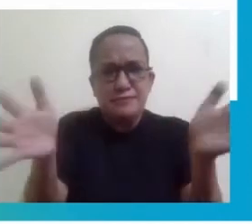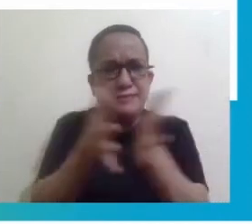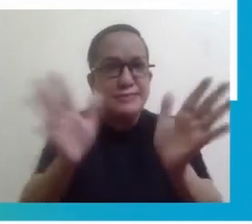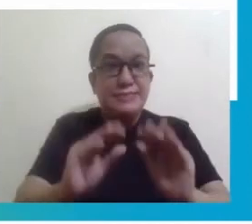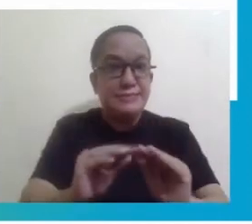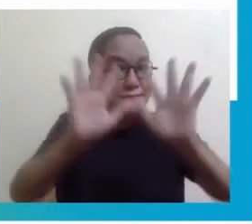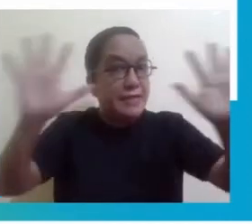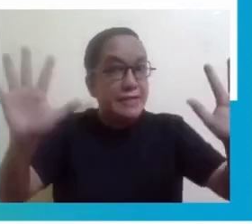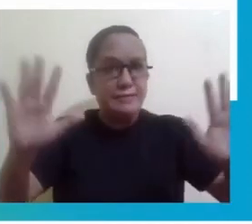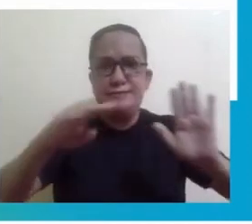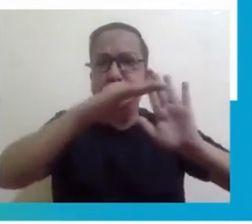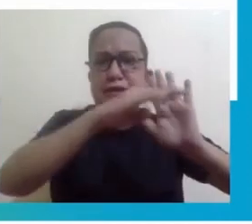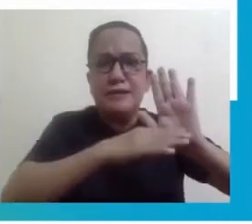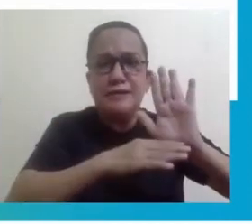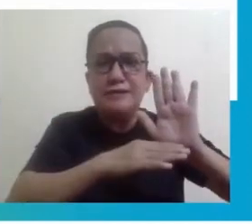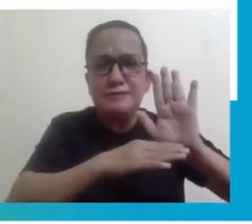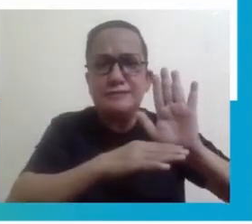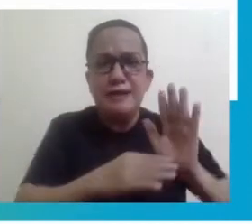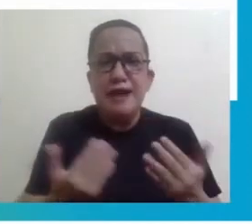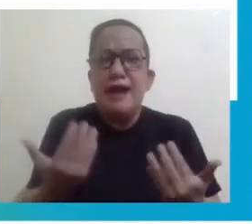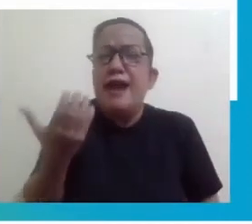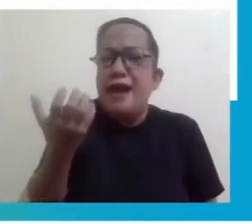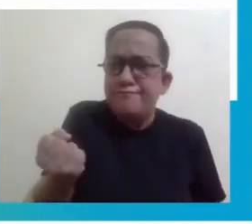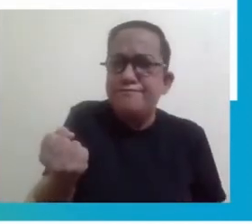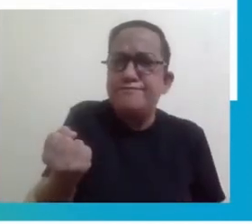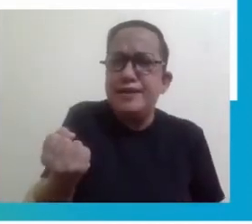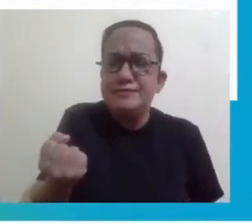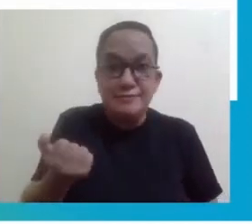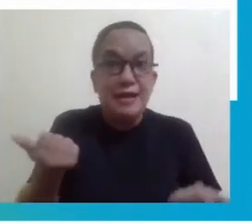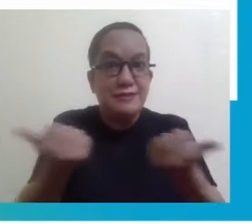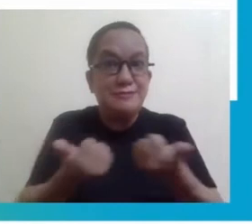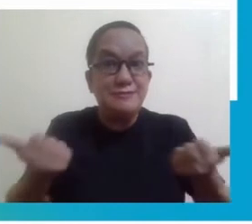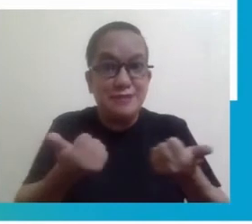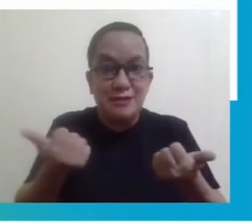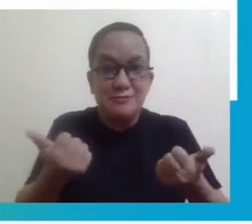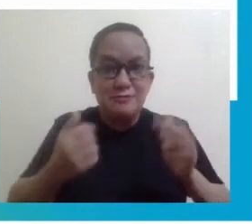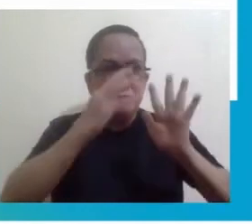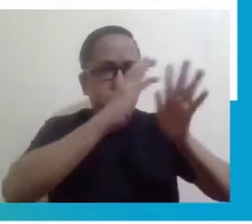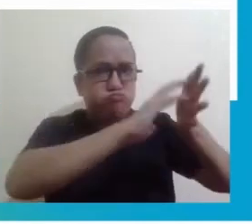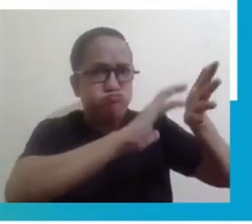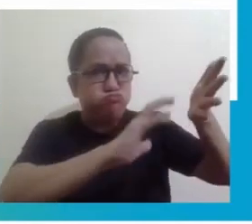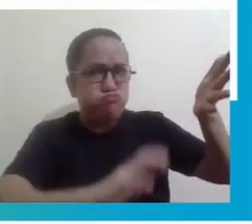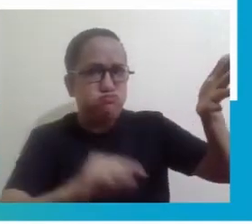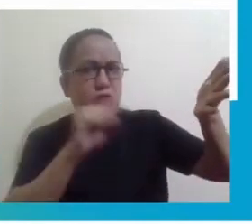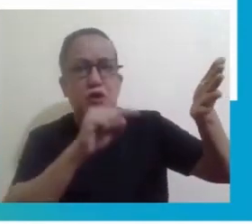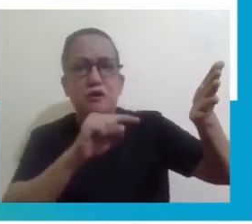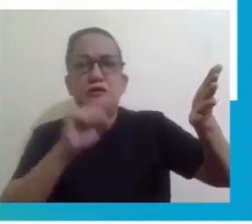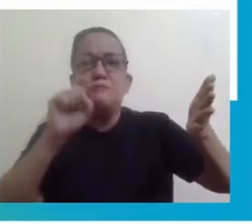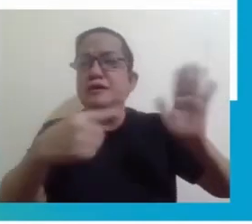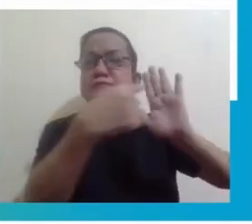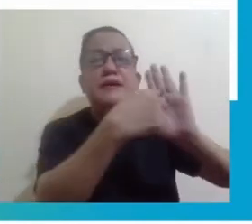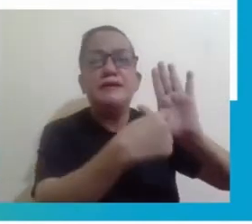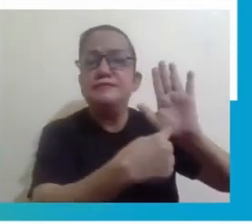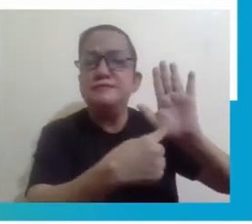engagement plan, SCP, is already available for public comments on the ADB website, as you mentioned. We will undertake